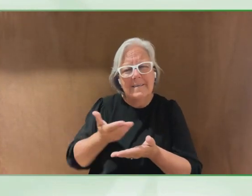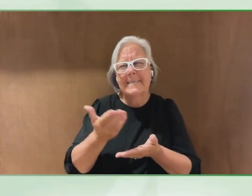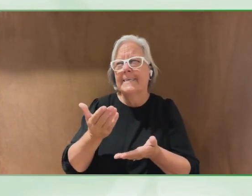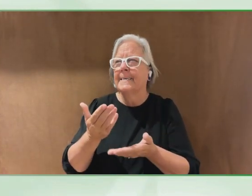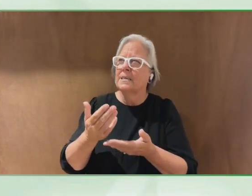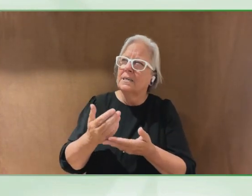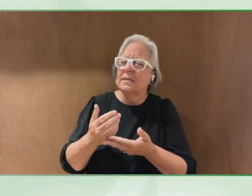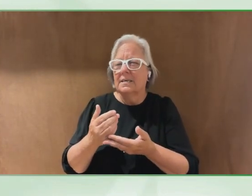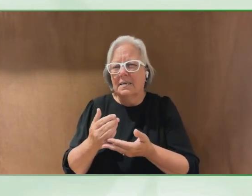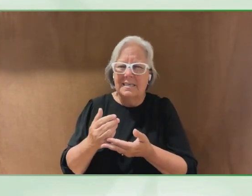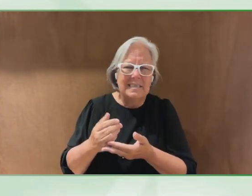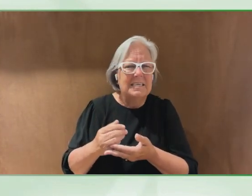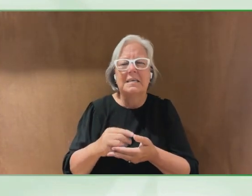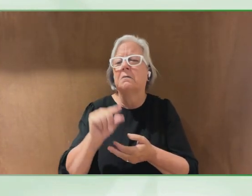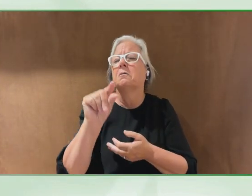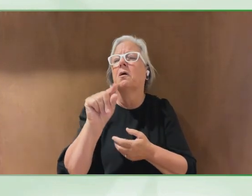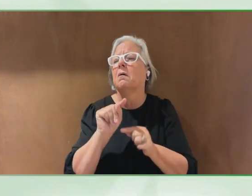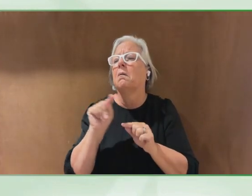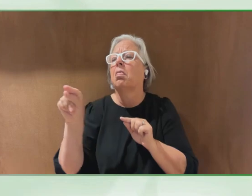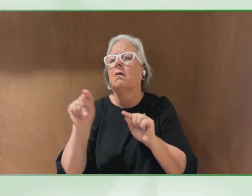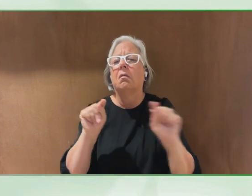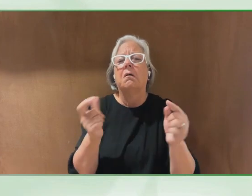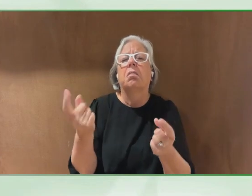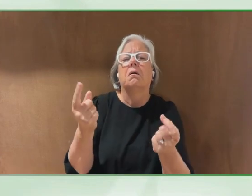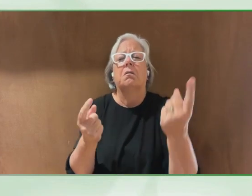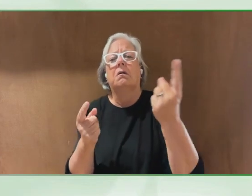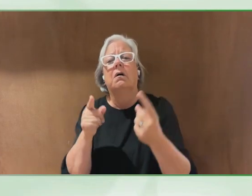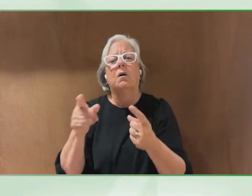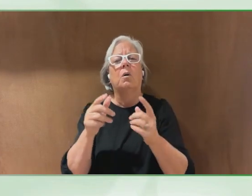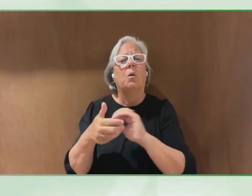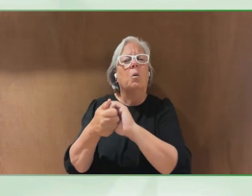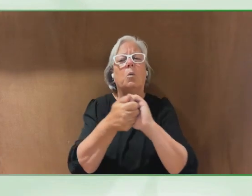few organizations that, I'm sorry.